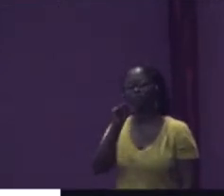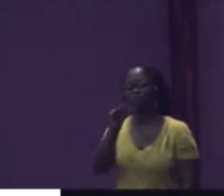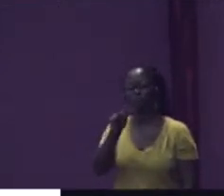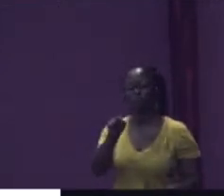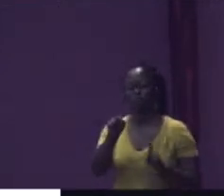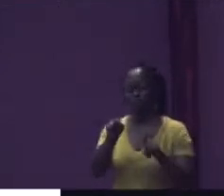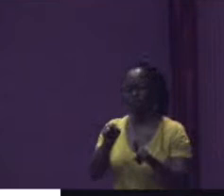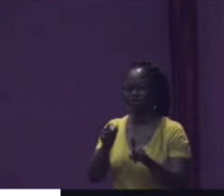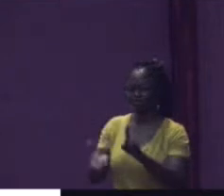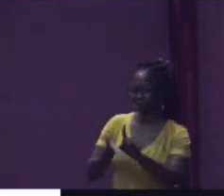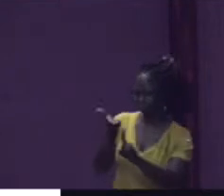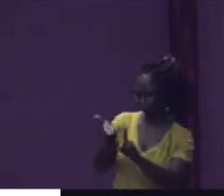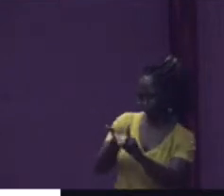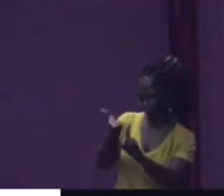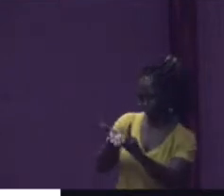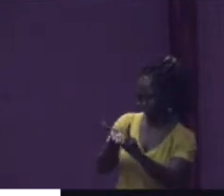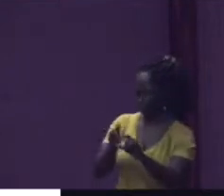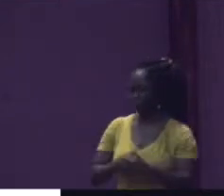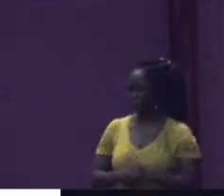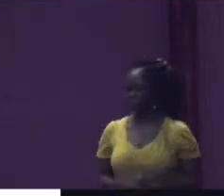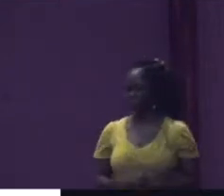midwife, who was